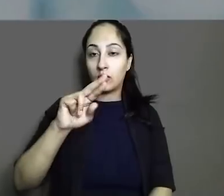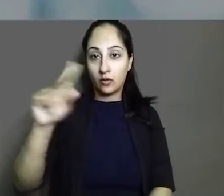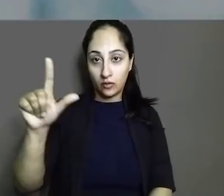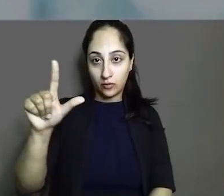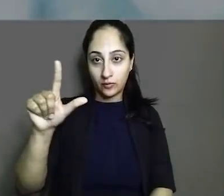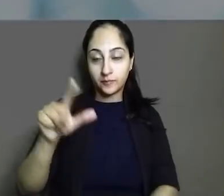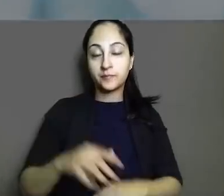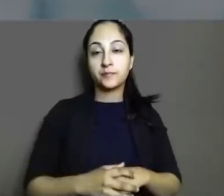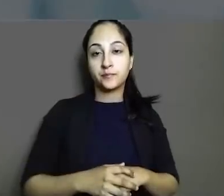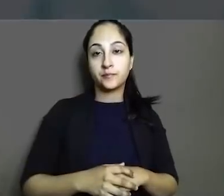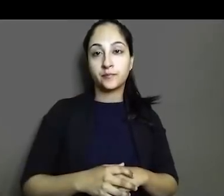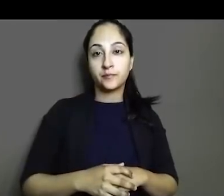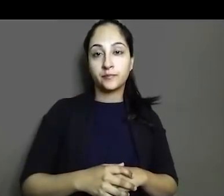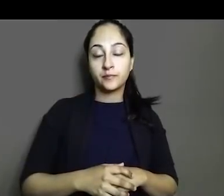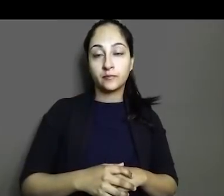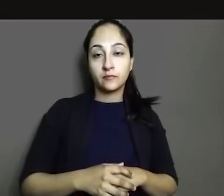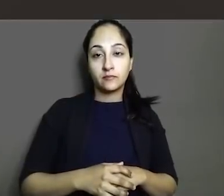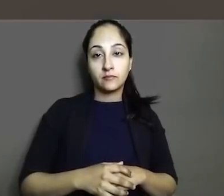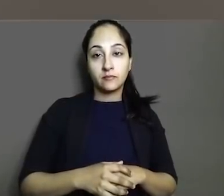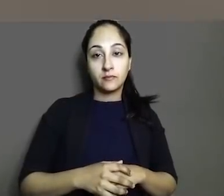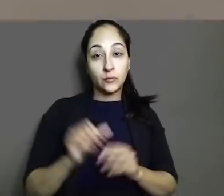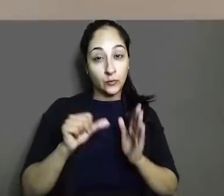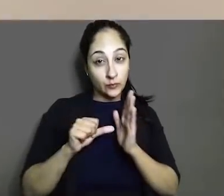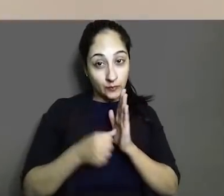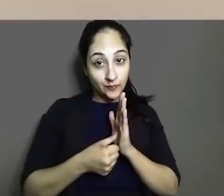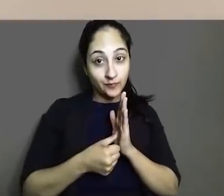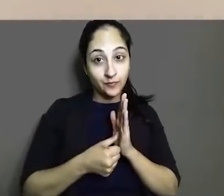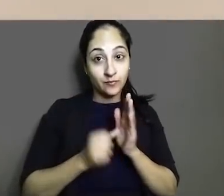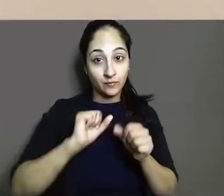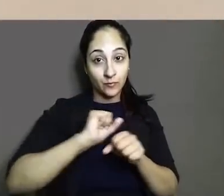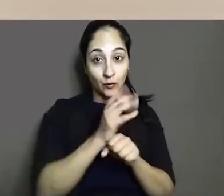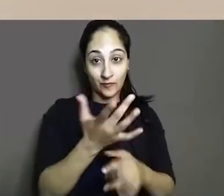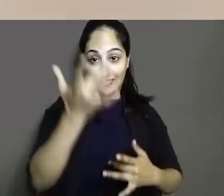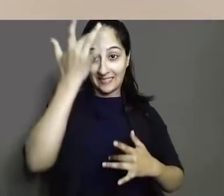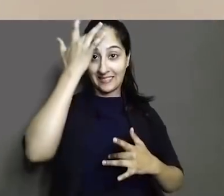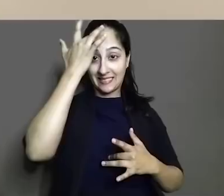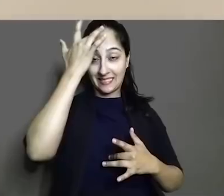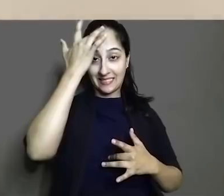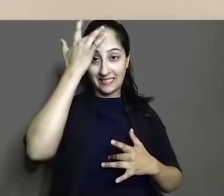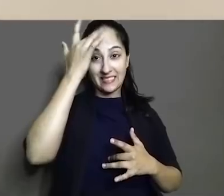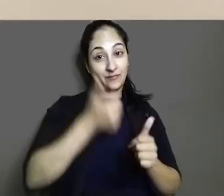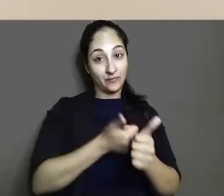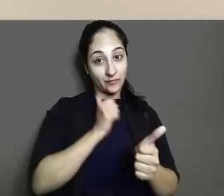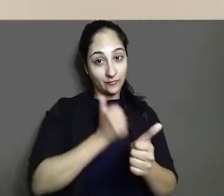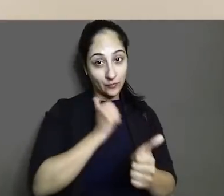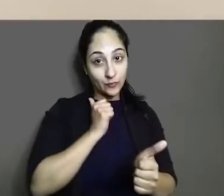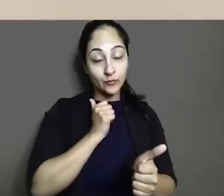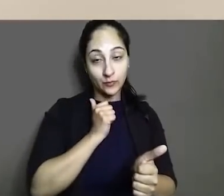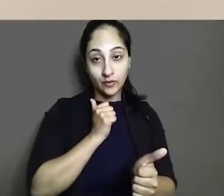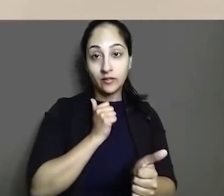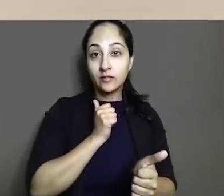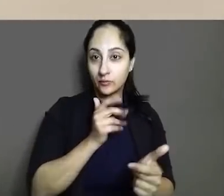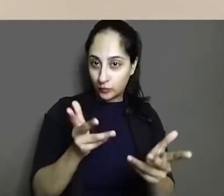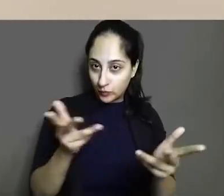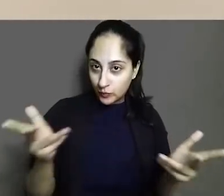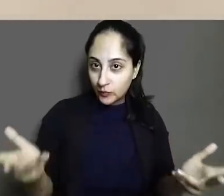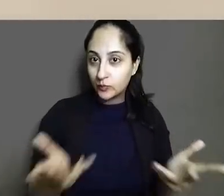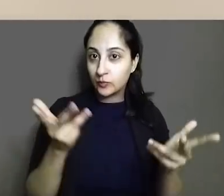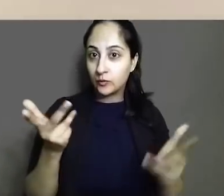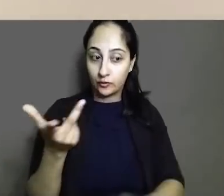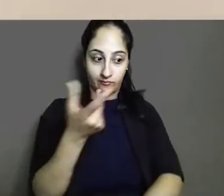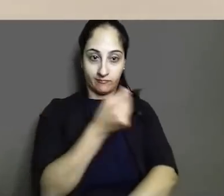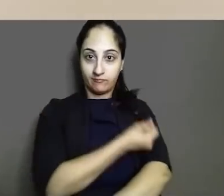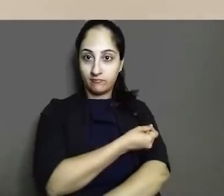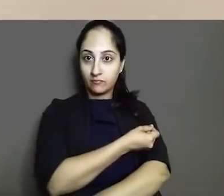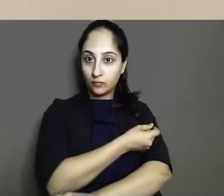Farzan in Quebec. Yeah, I'm that. So in Quebec, originally, they had planned to give out 2 doses of the